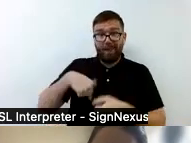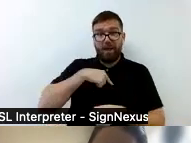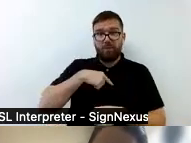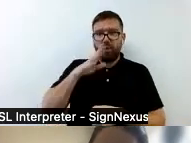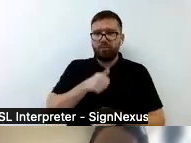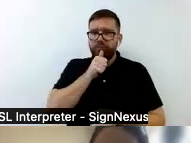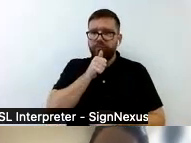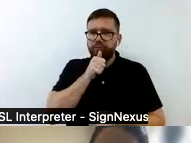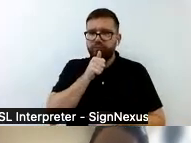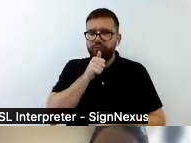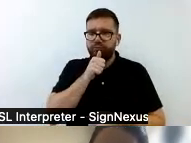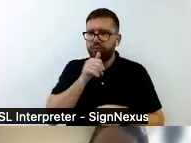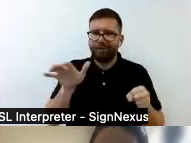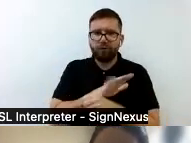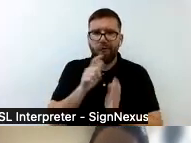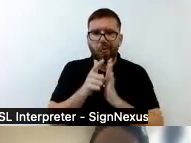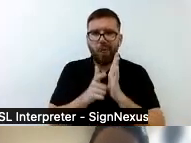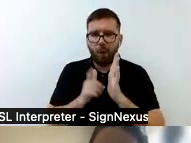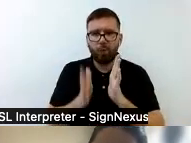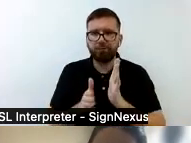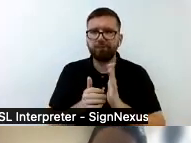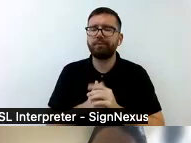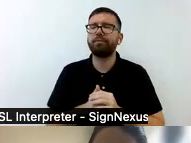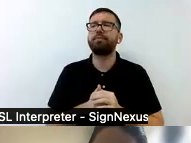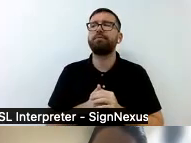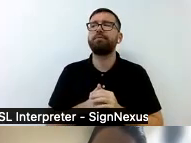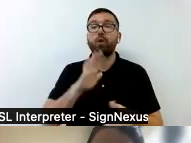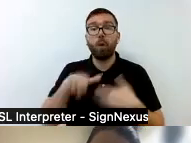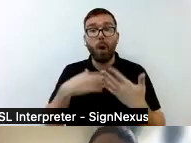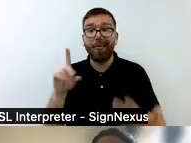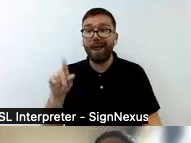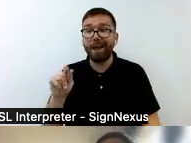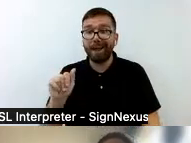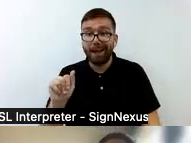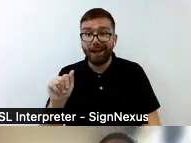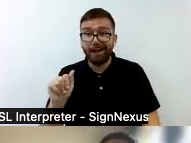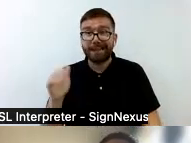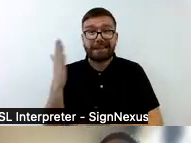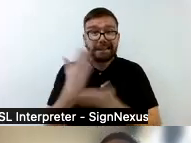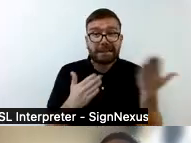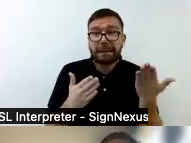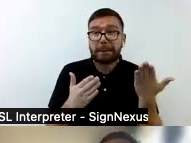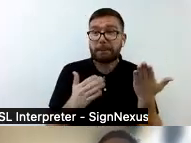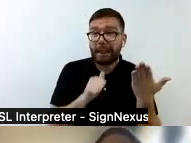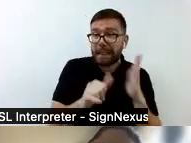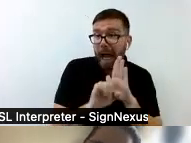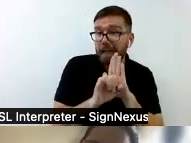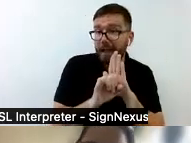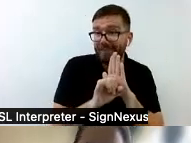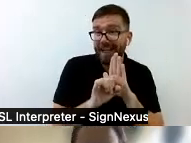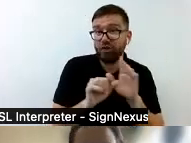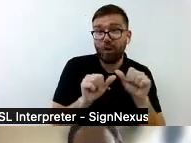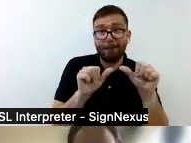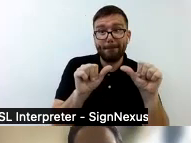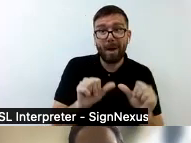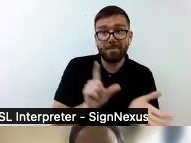to the full extent of the law. The identified data may be published to our website and may be used for future research